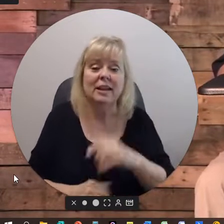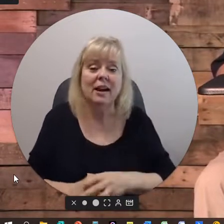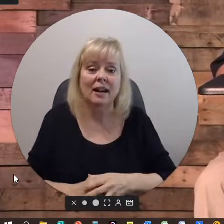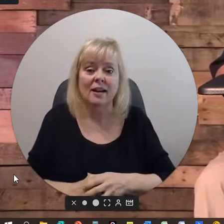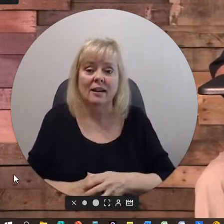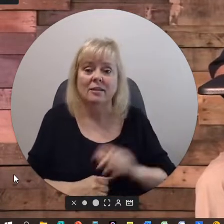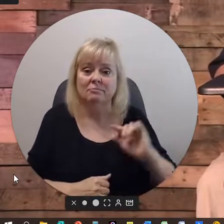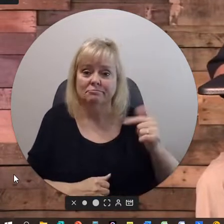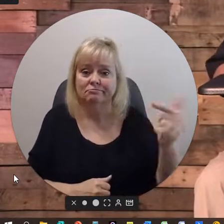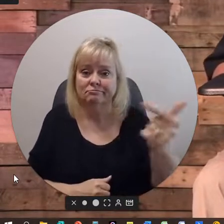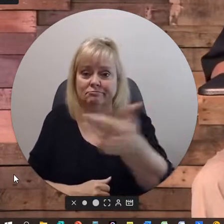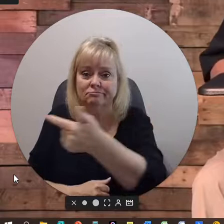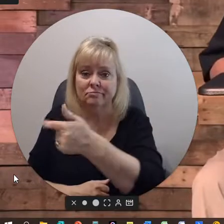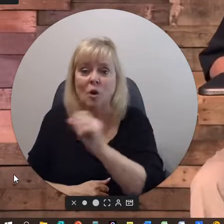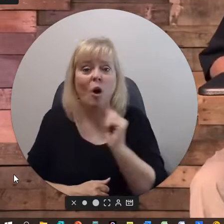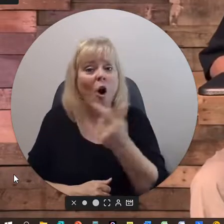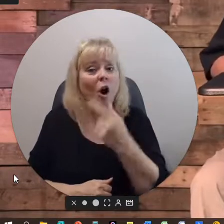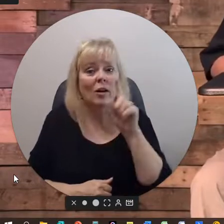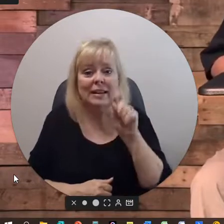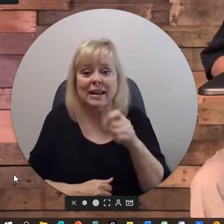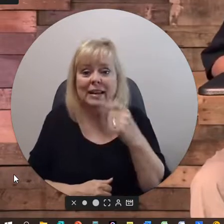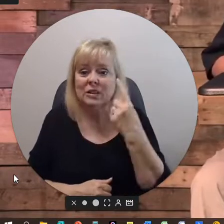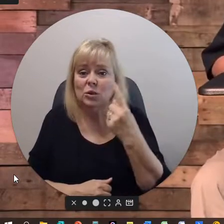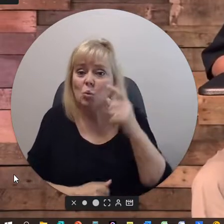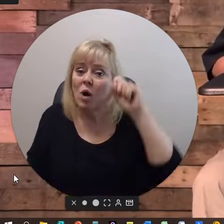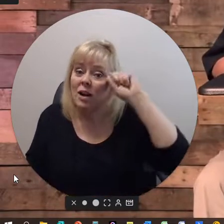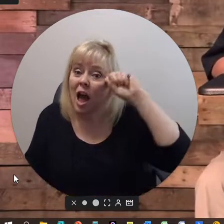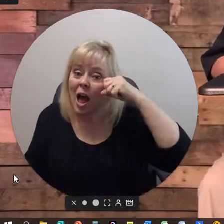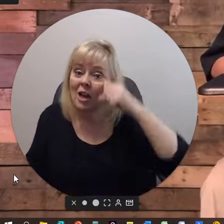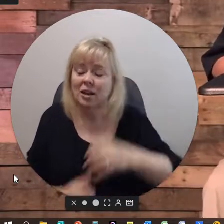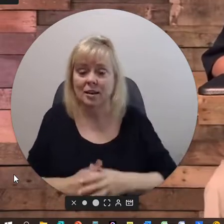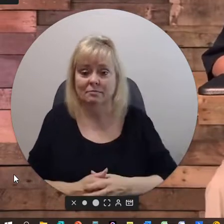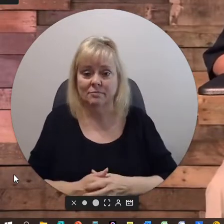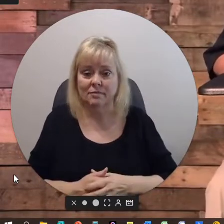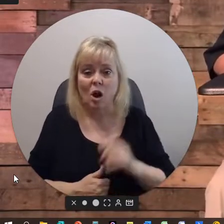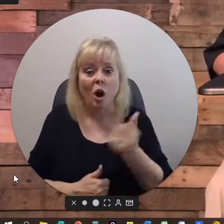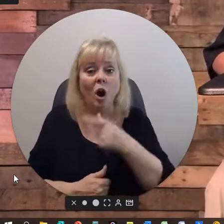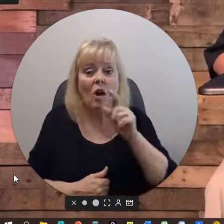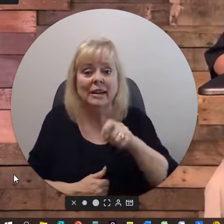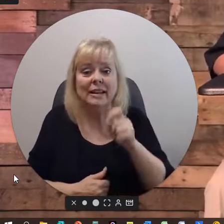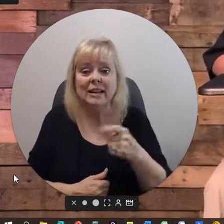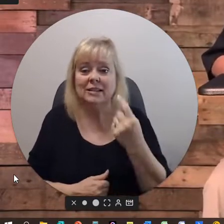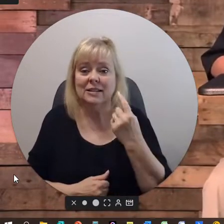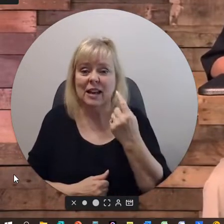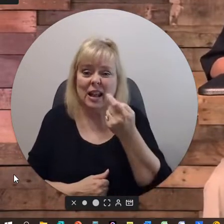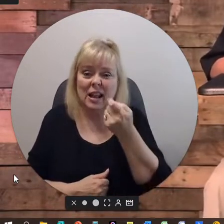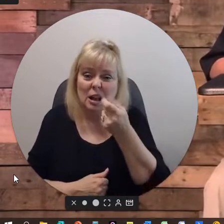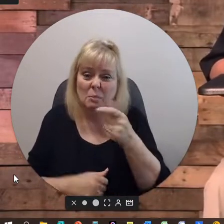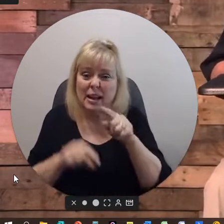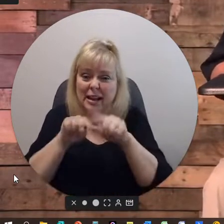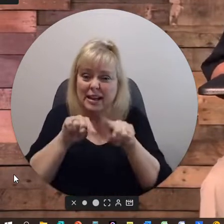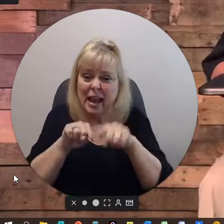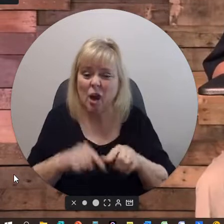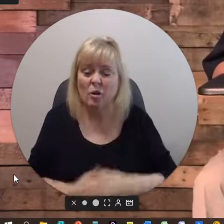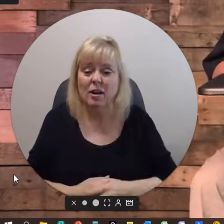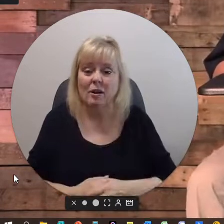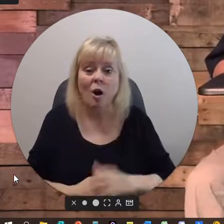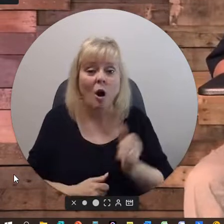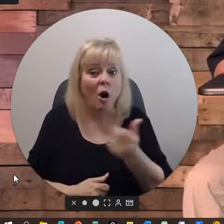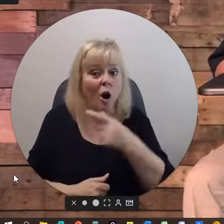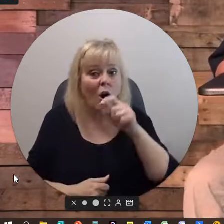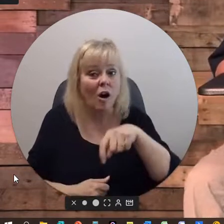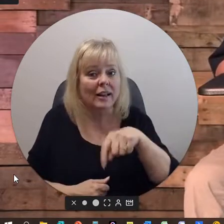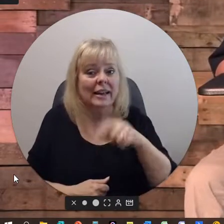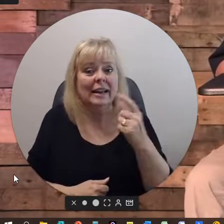all it lacks is an onion. Oh, all it needs is just a touch of carrot. All it needs is a pinch of salt.